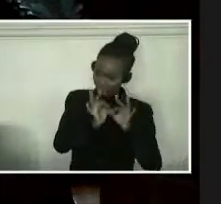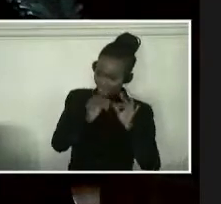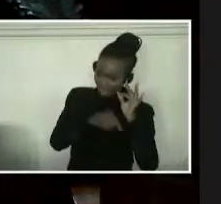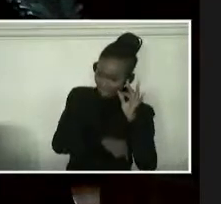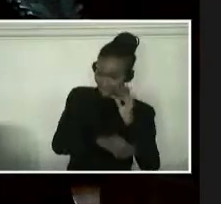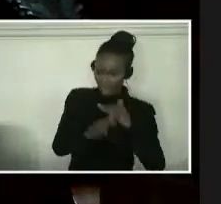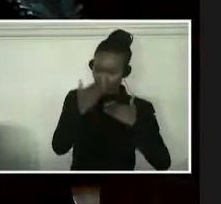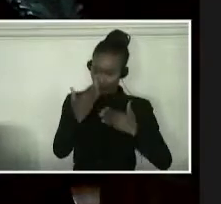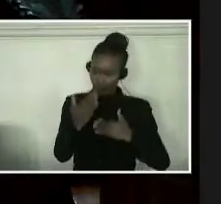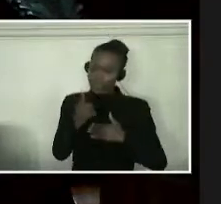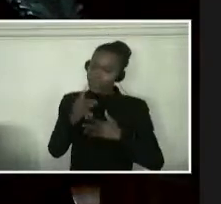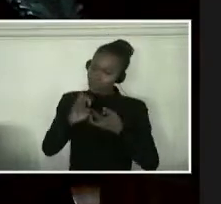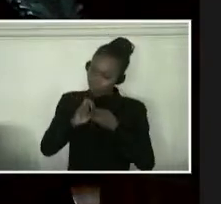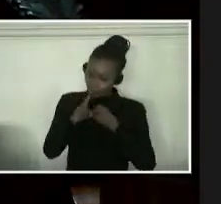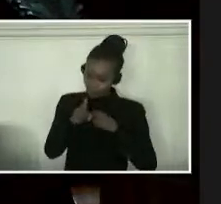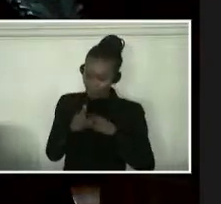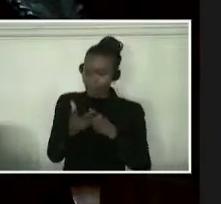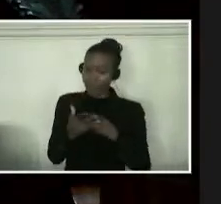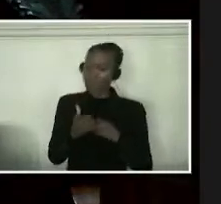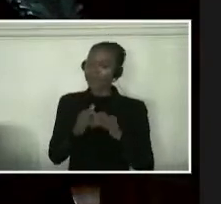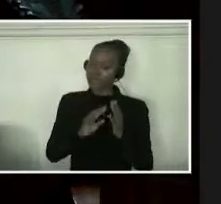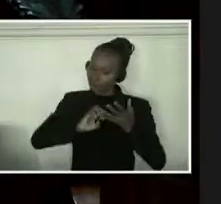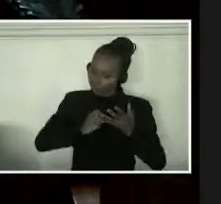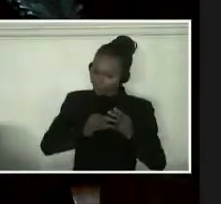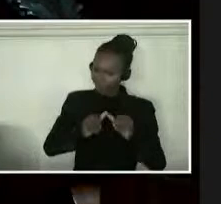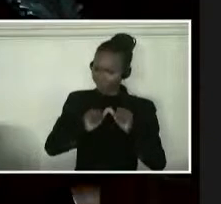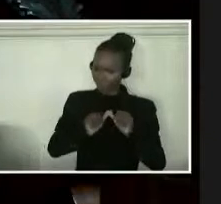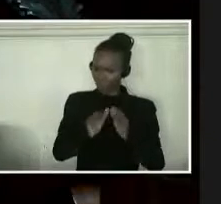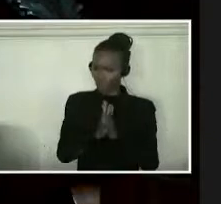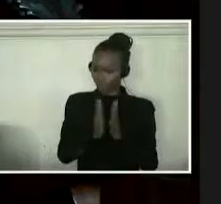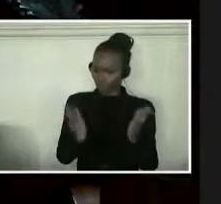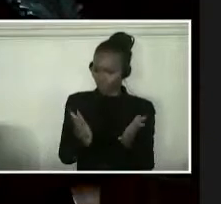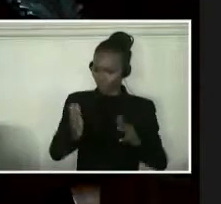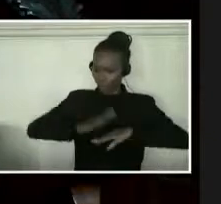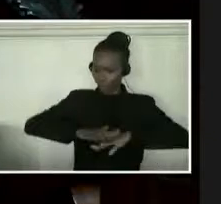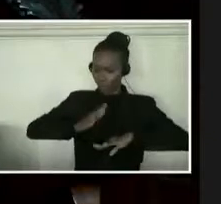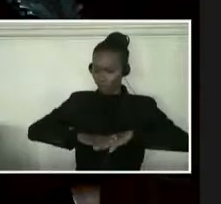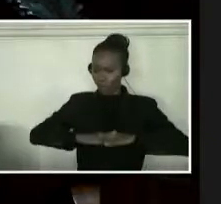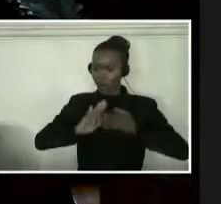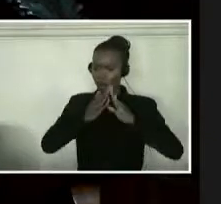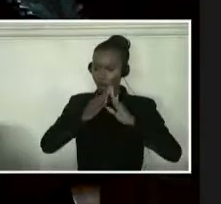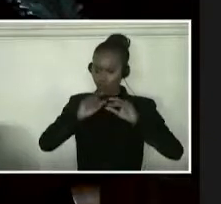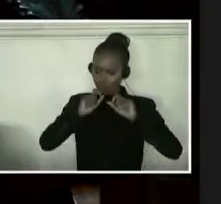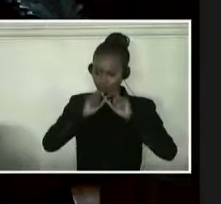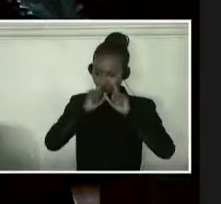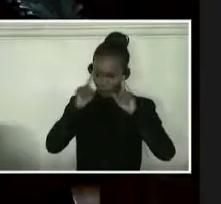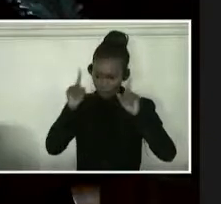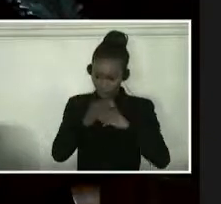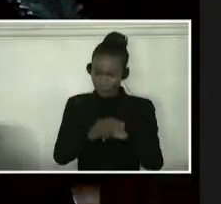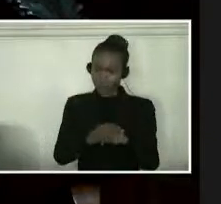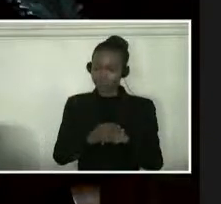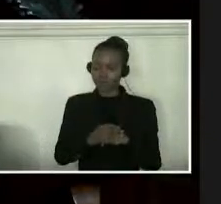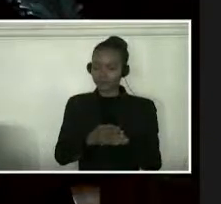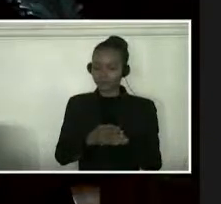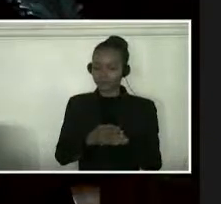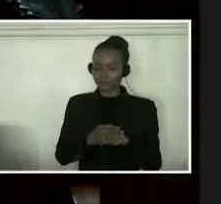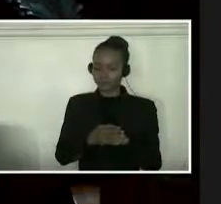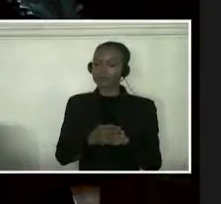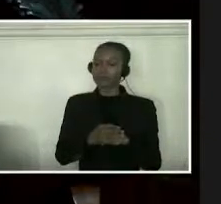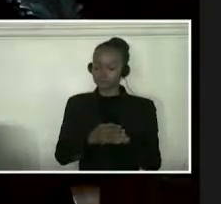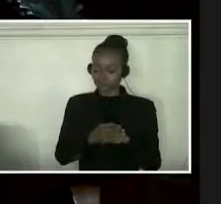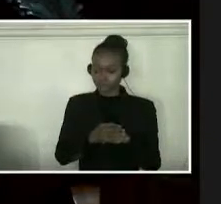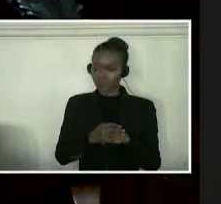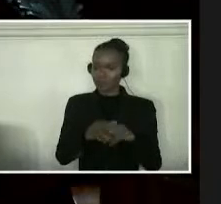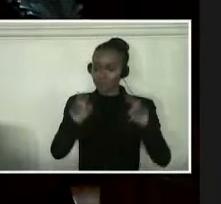each community awareness or in that school or on that school on tv chair the theme of world